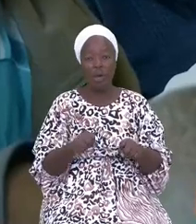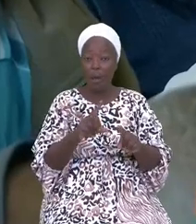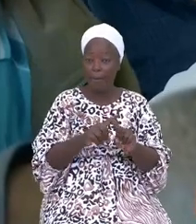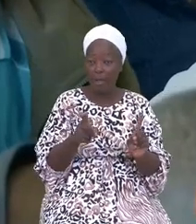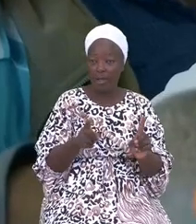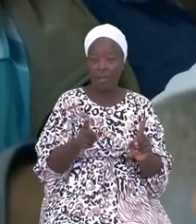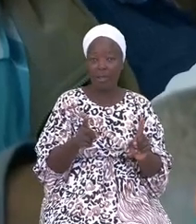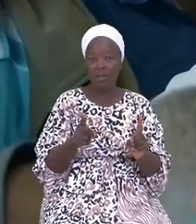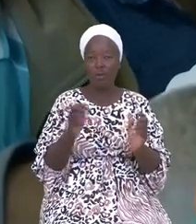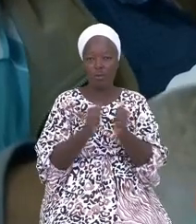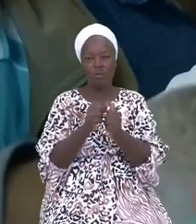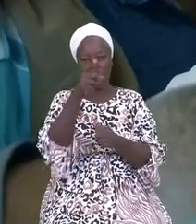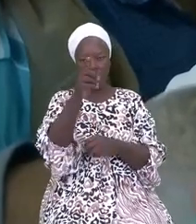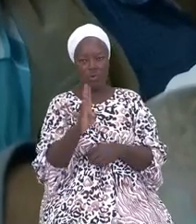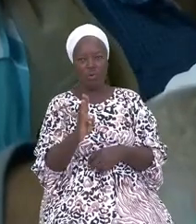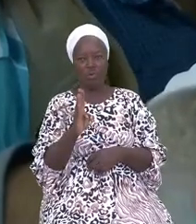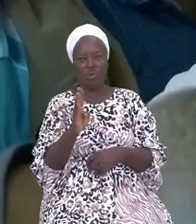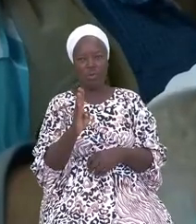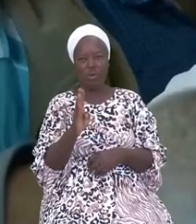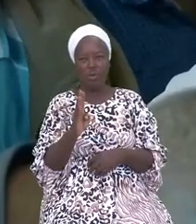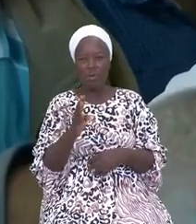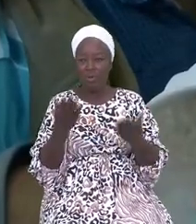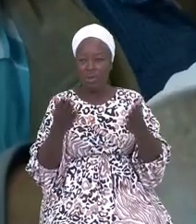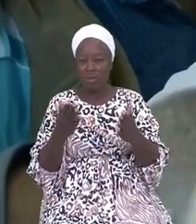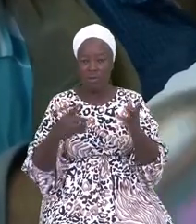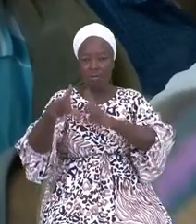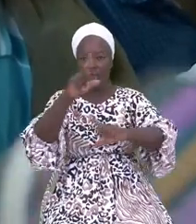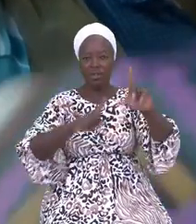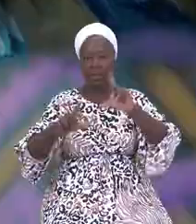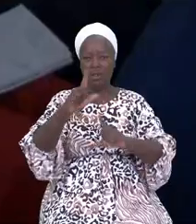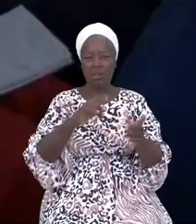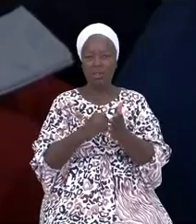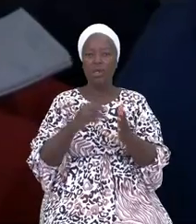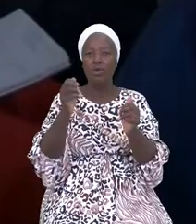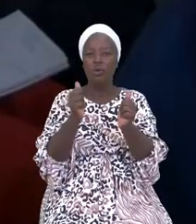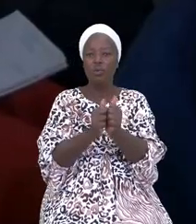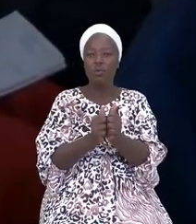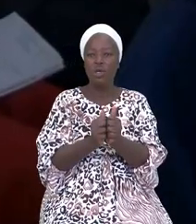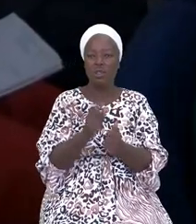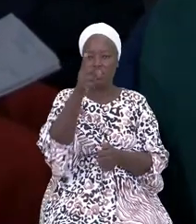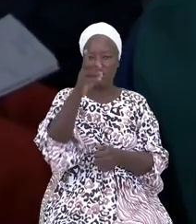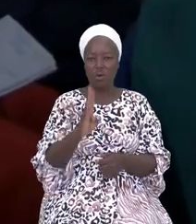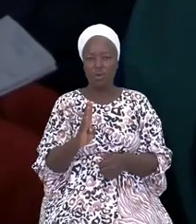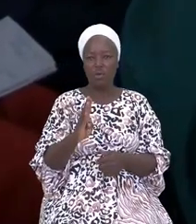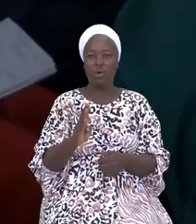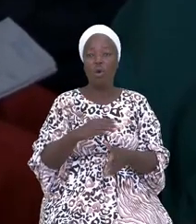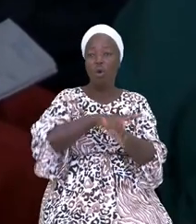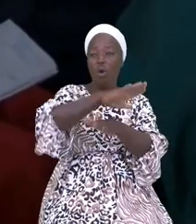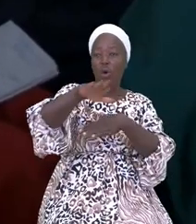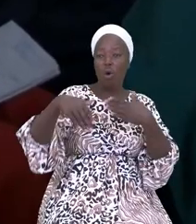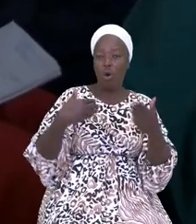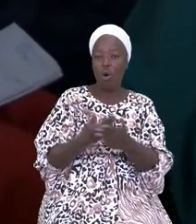but with God, everybody say, with God, all things